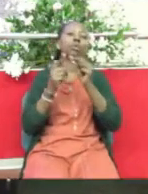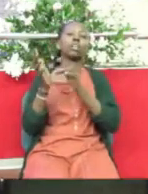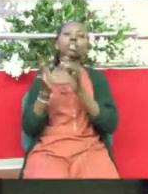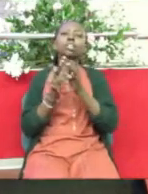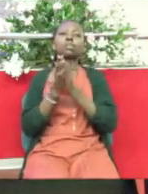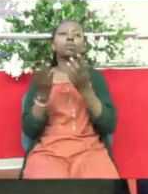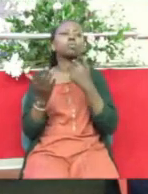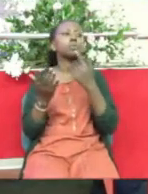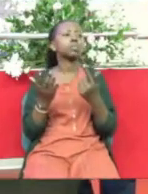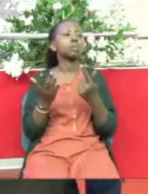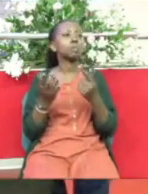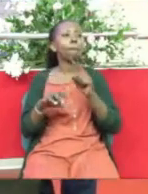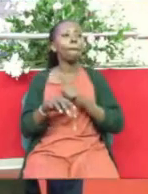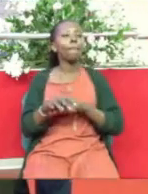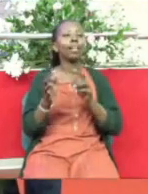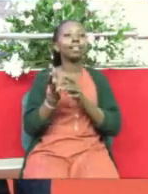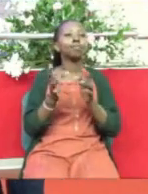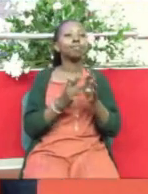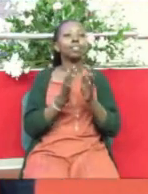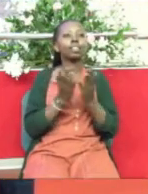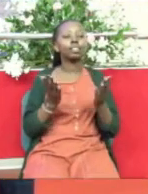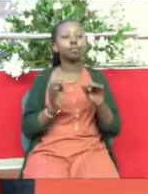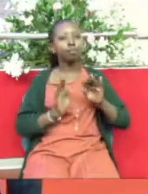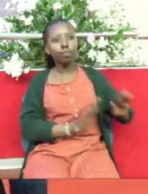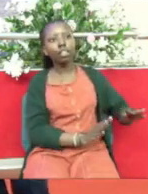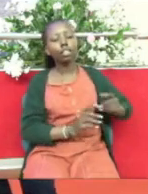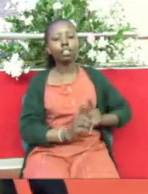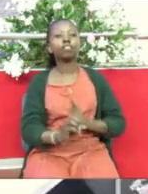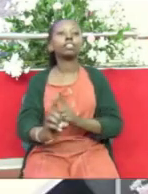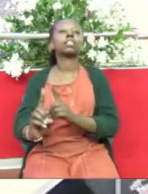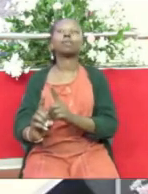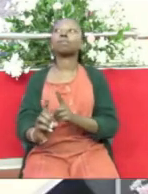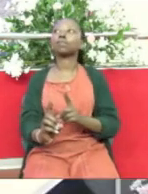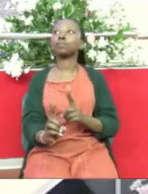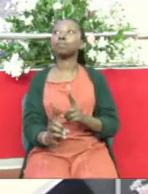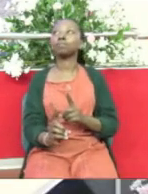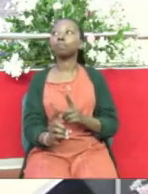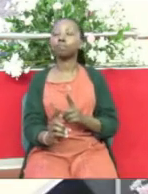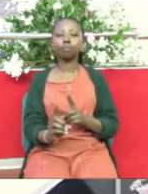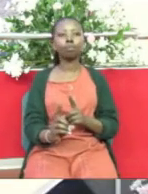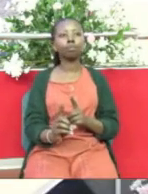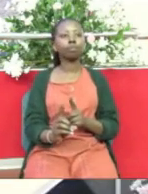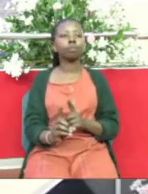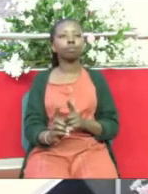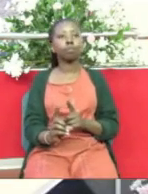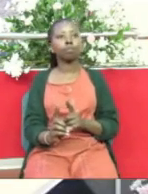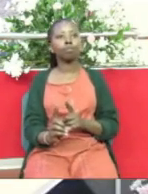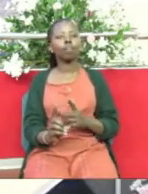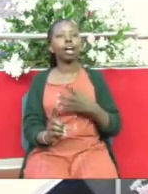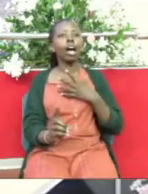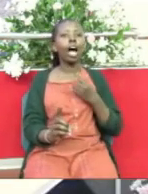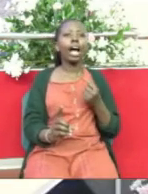when Jesus had left the disciples somewhere, Biblia inasema kwamba pana wakati Yesu alikuwa amewaacha wanafunzi wake mahali. And in the fourth watch